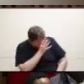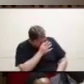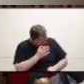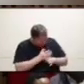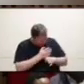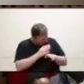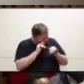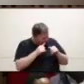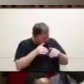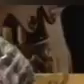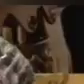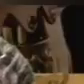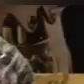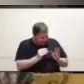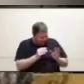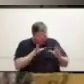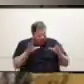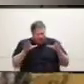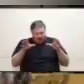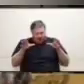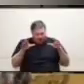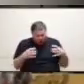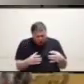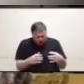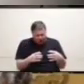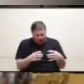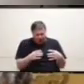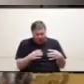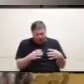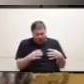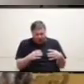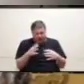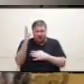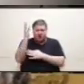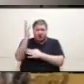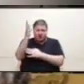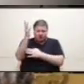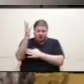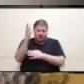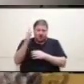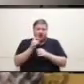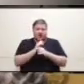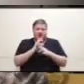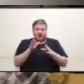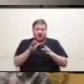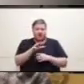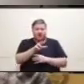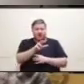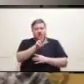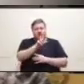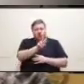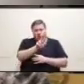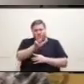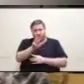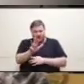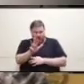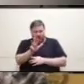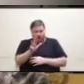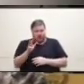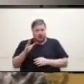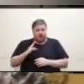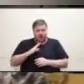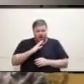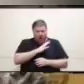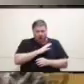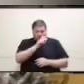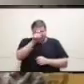Okay, you've got a council, and Speaker clarifies it. You've got a council, it's got 29 councillors.